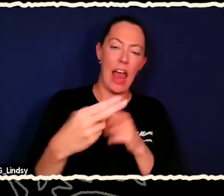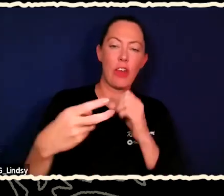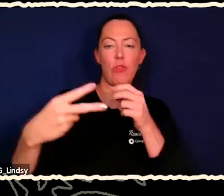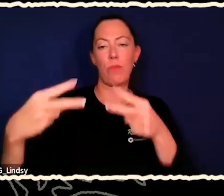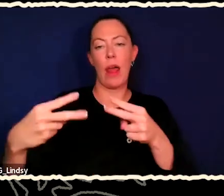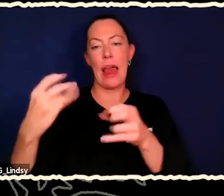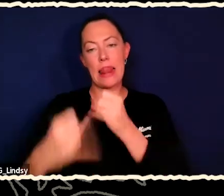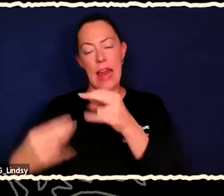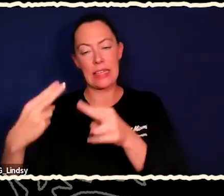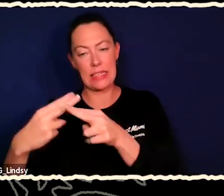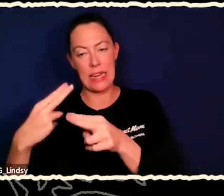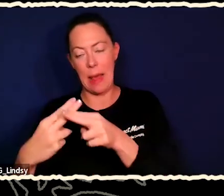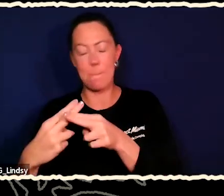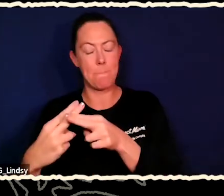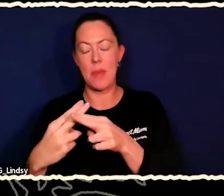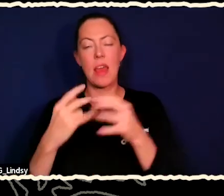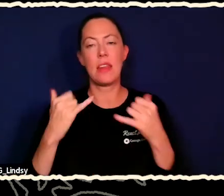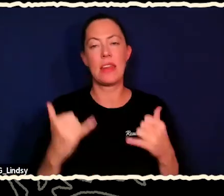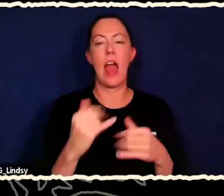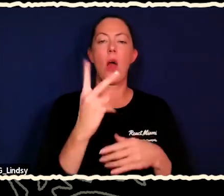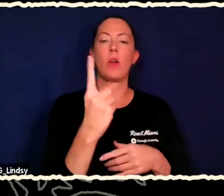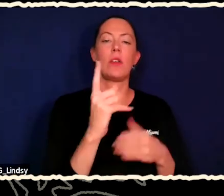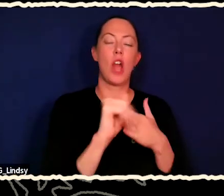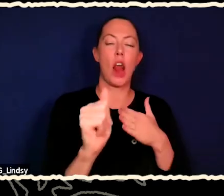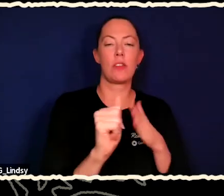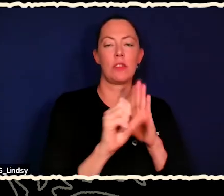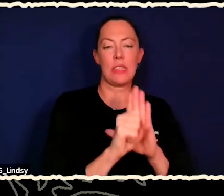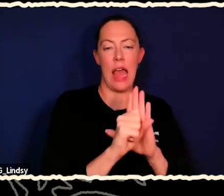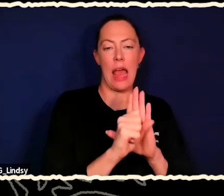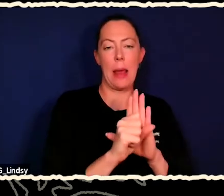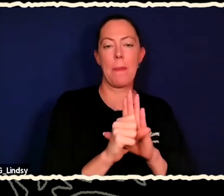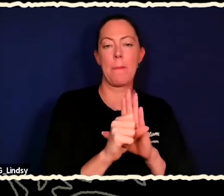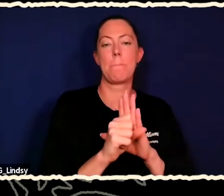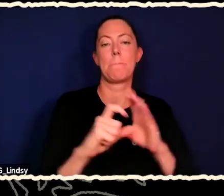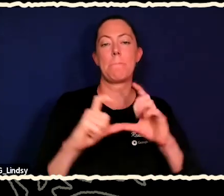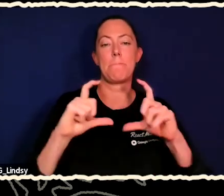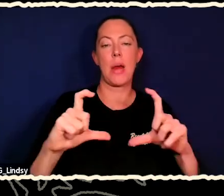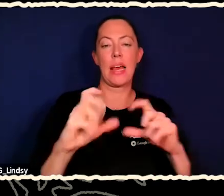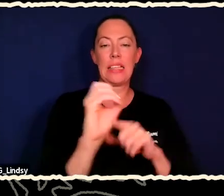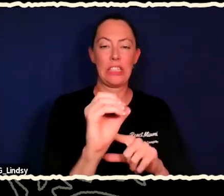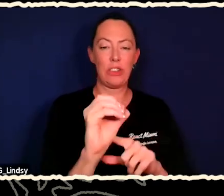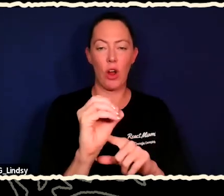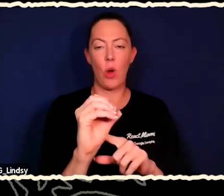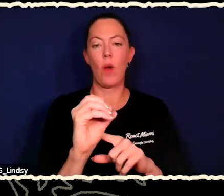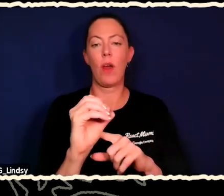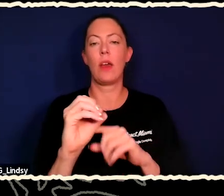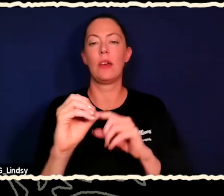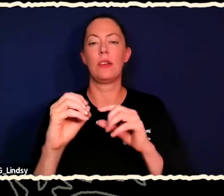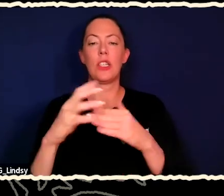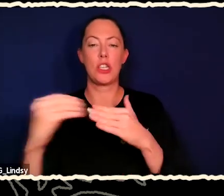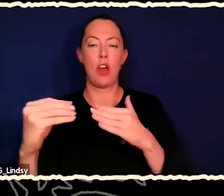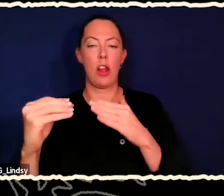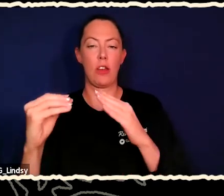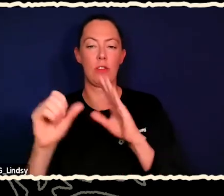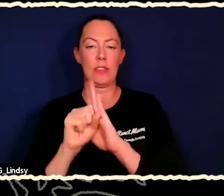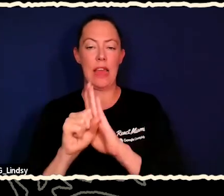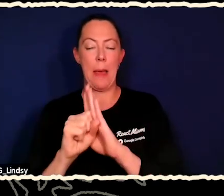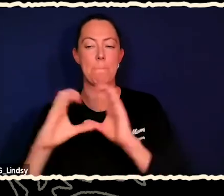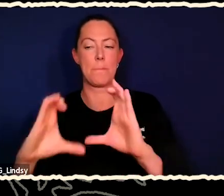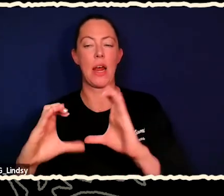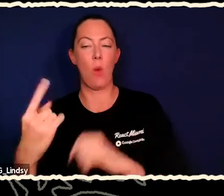says $sign bracket 0 and $sign bracket 1. It's the same thing.